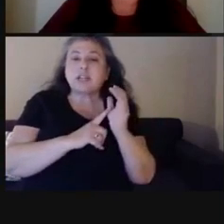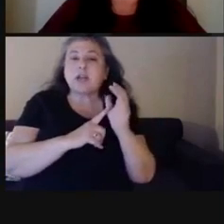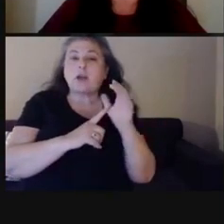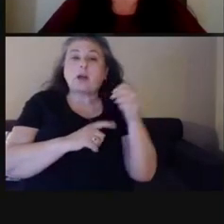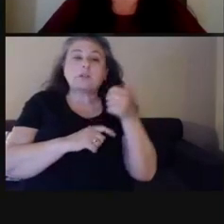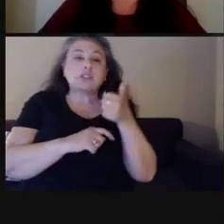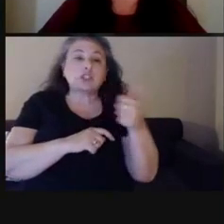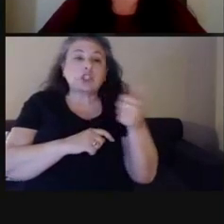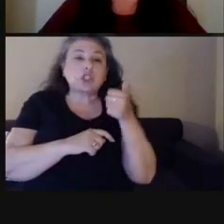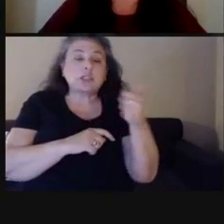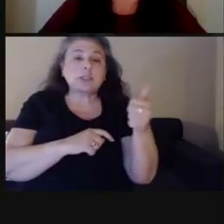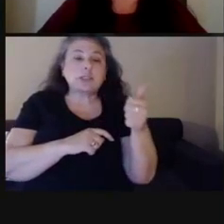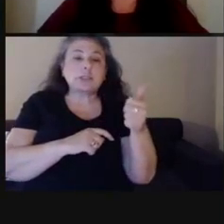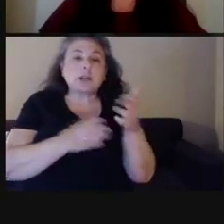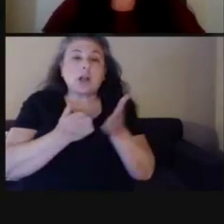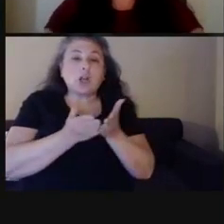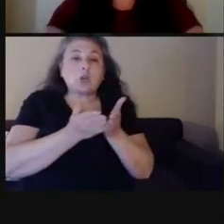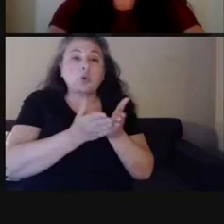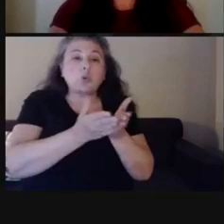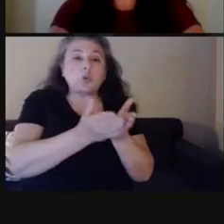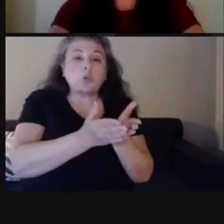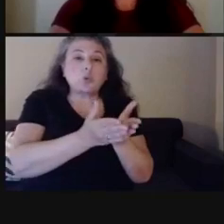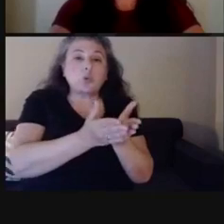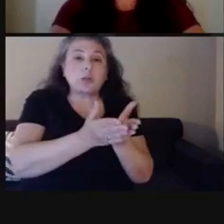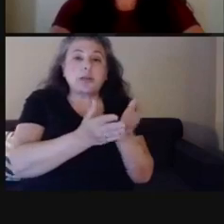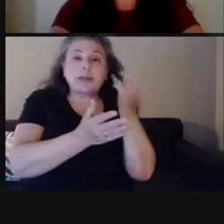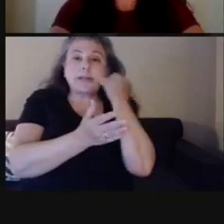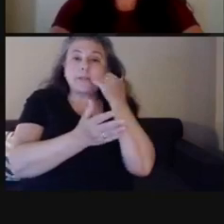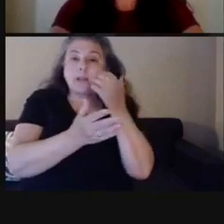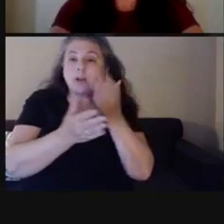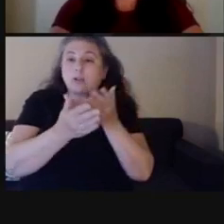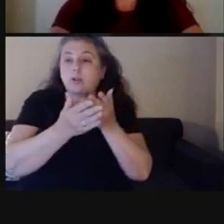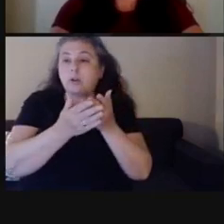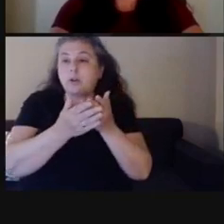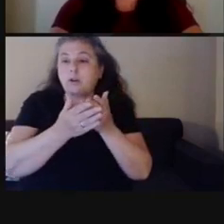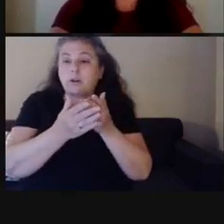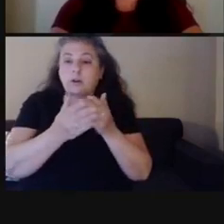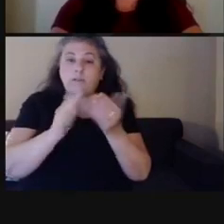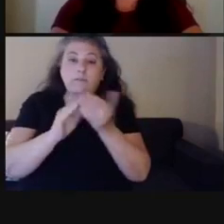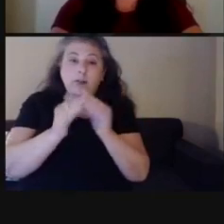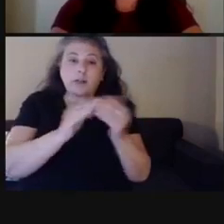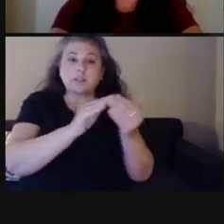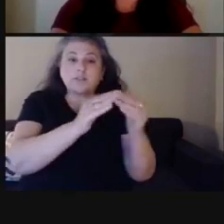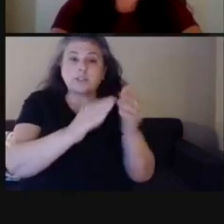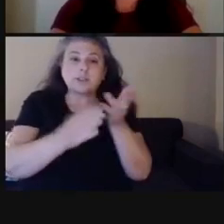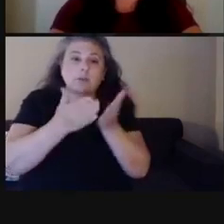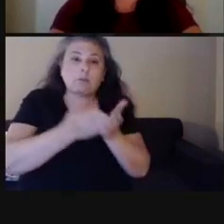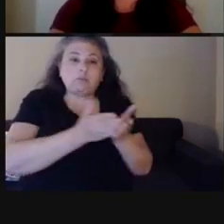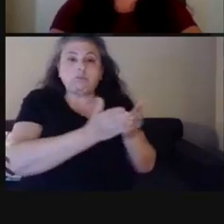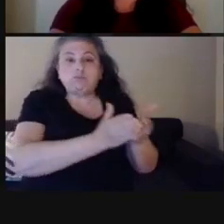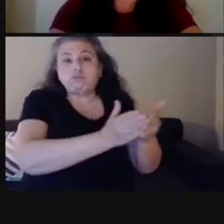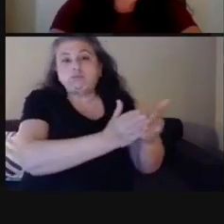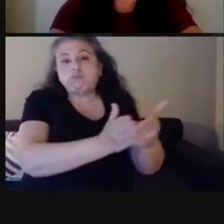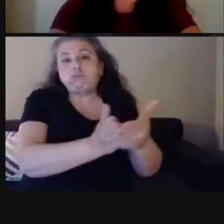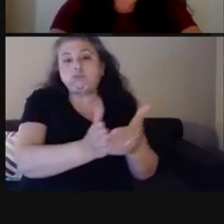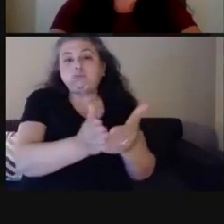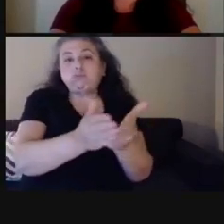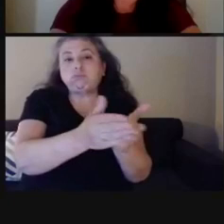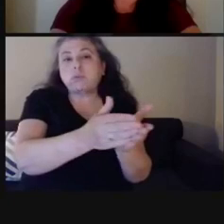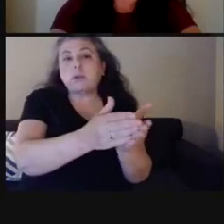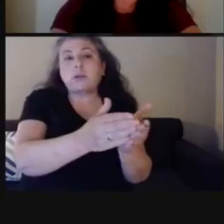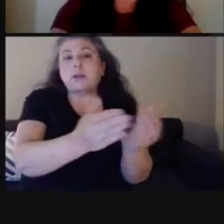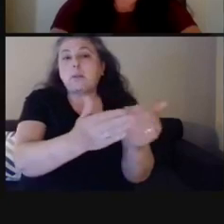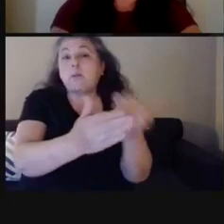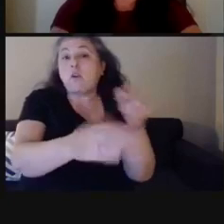and when they would travel from village to village in their trade routes, before they even touched land